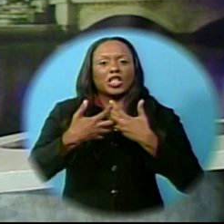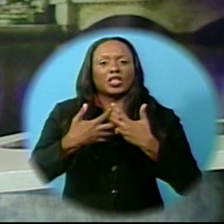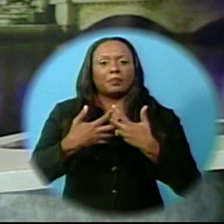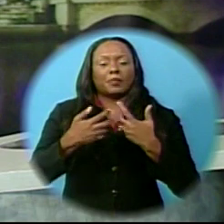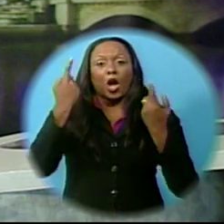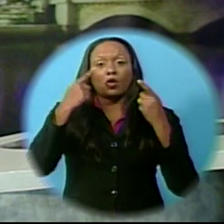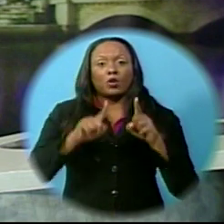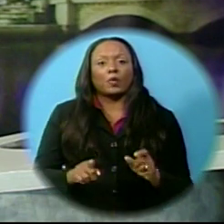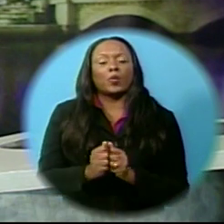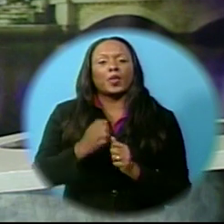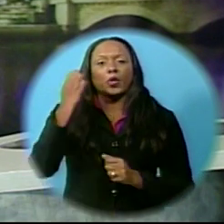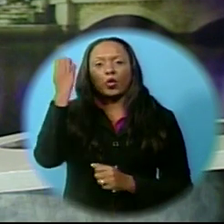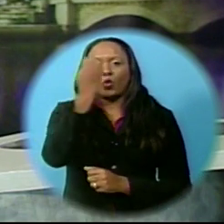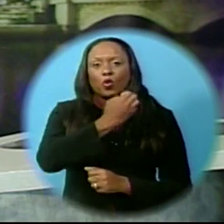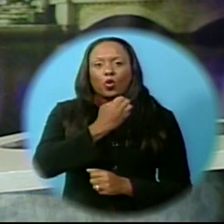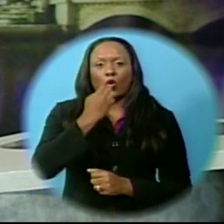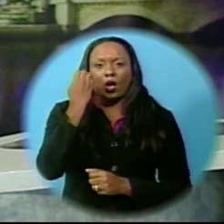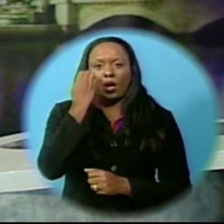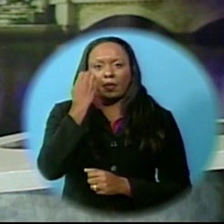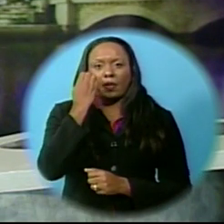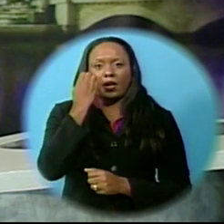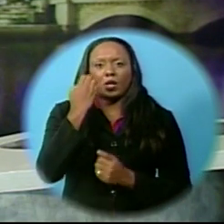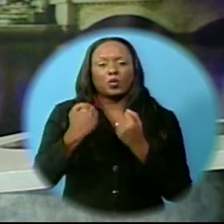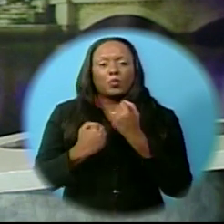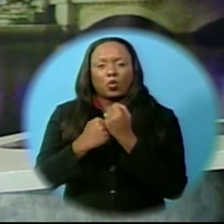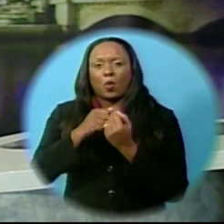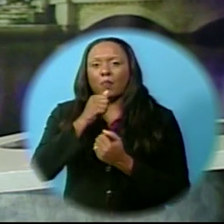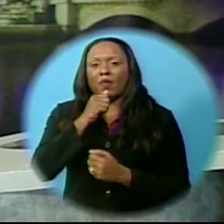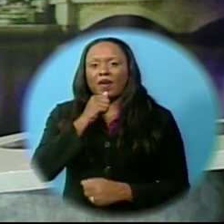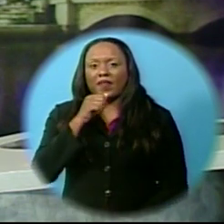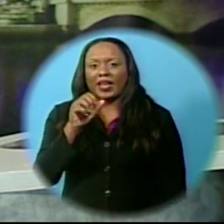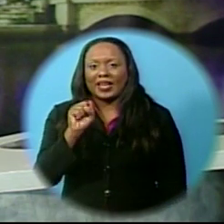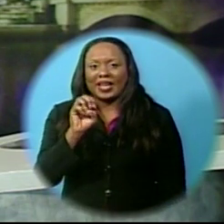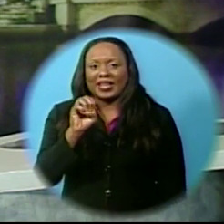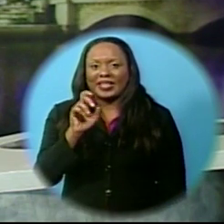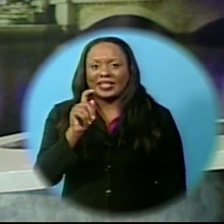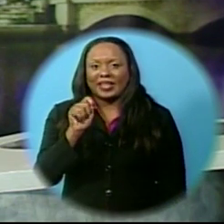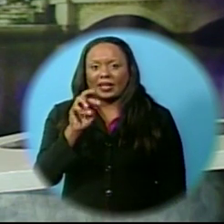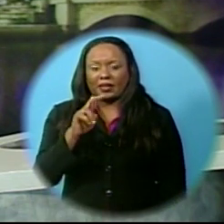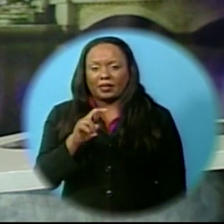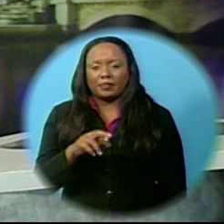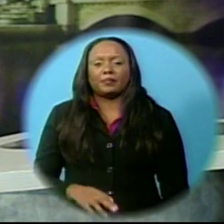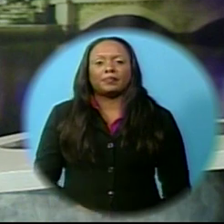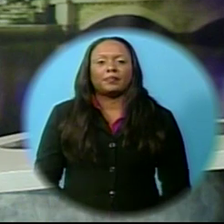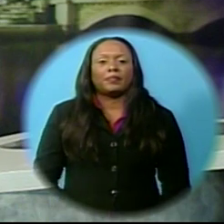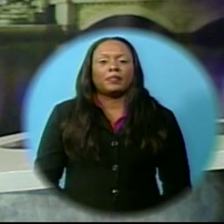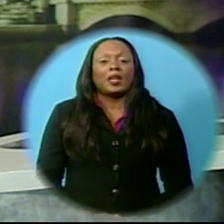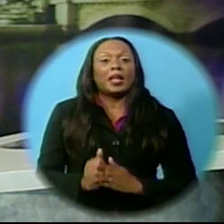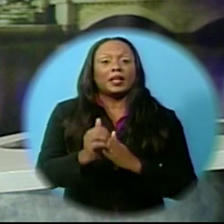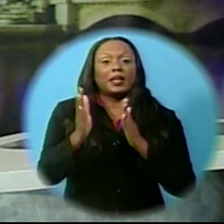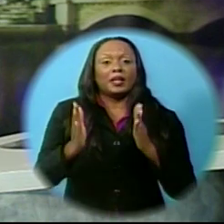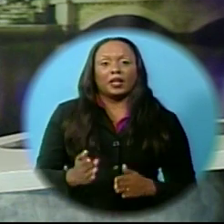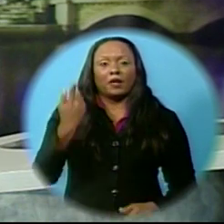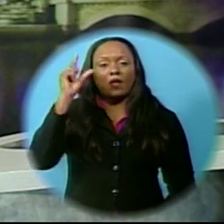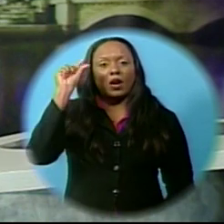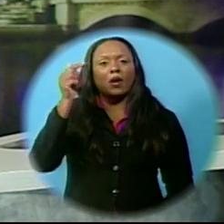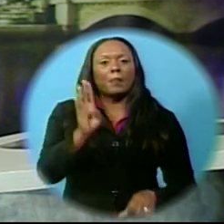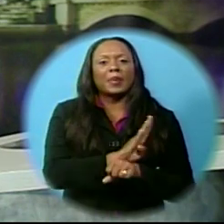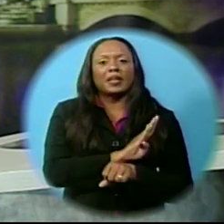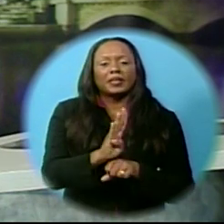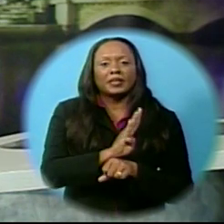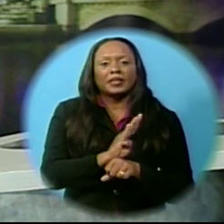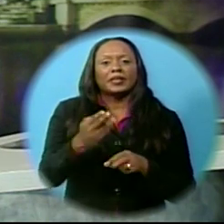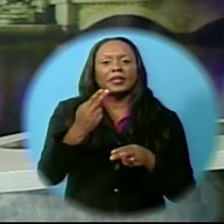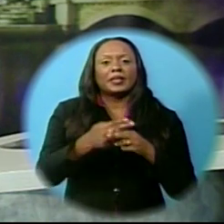Europe on behalf of the private sector and non-state actors on the island. This assurance from the leader of government business in the Senate and